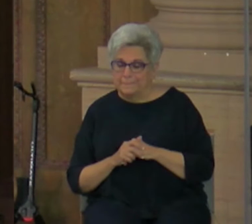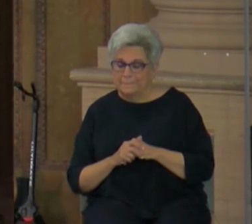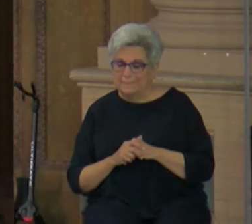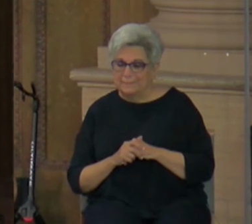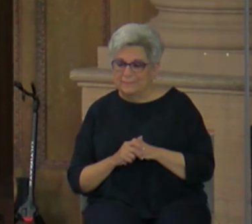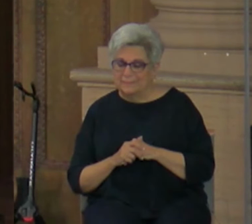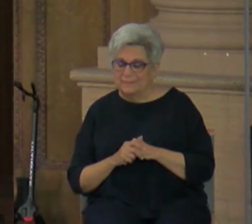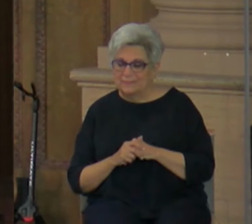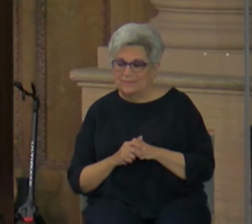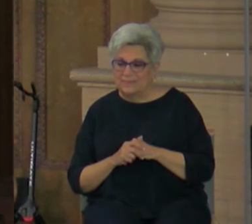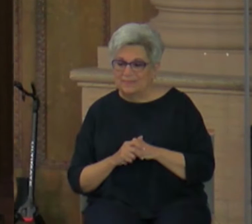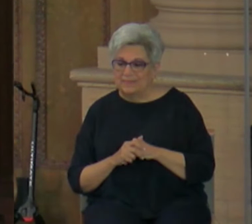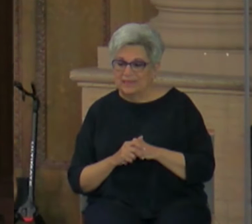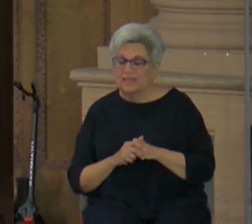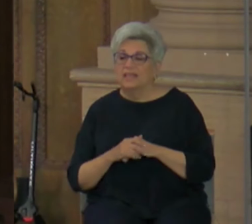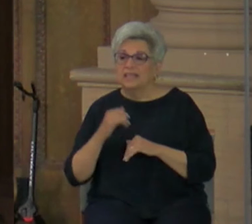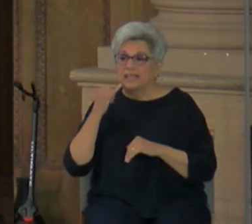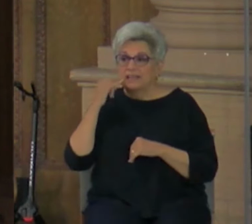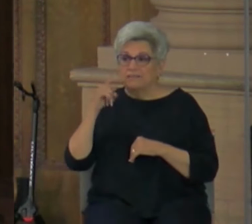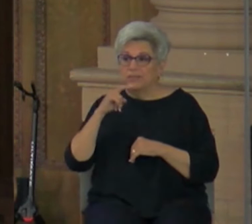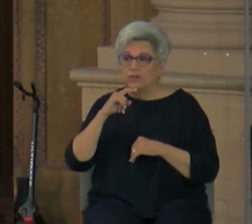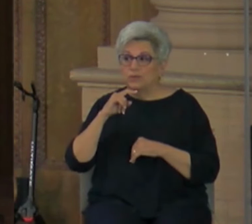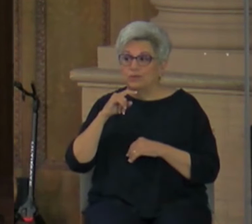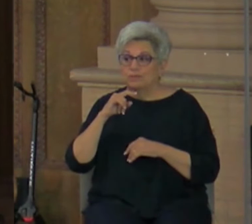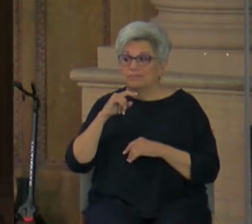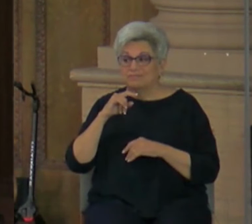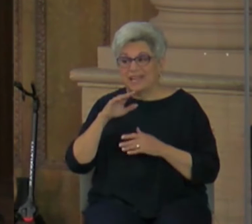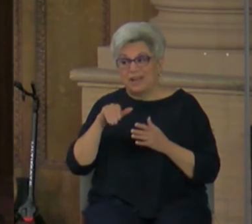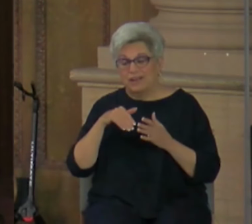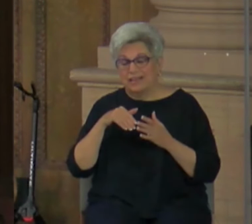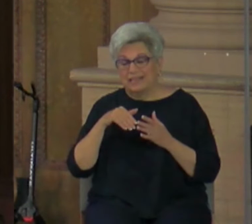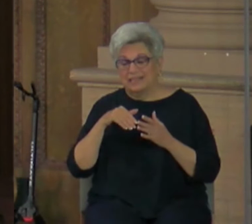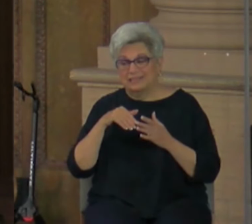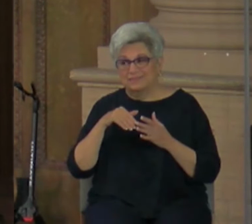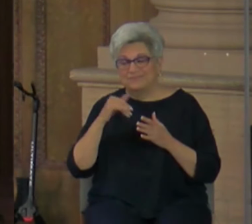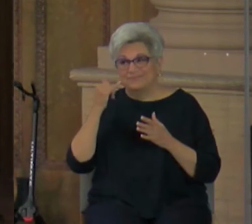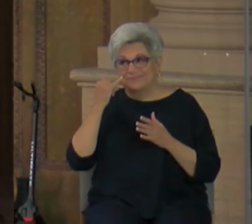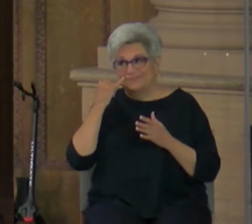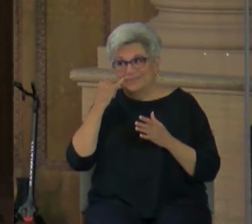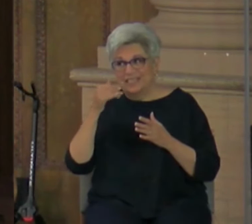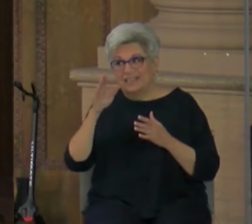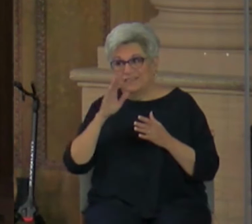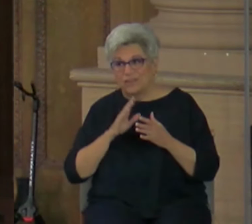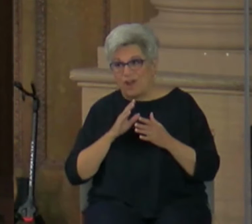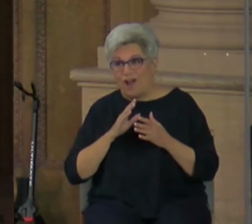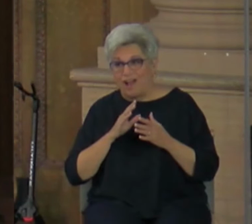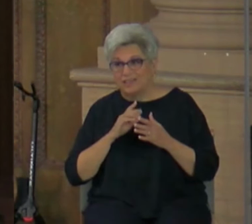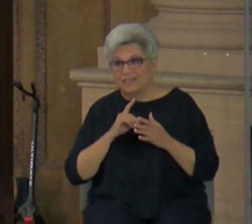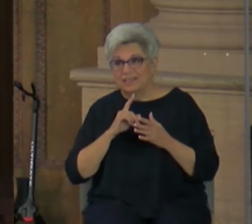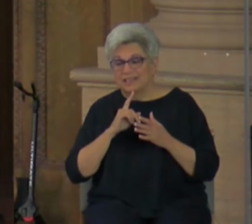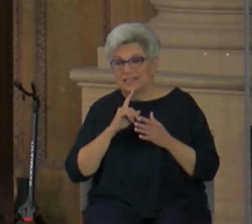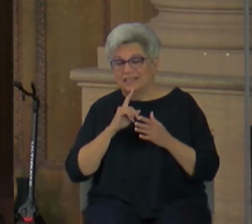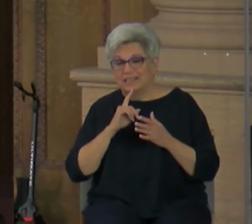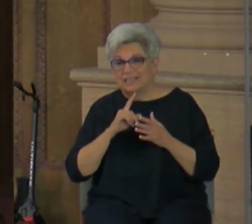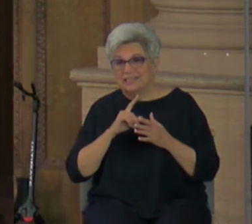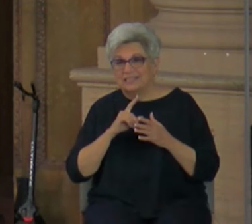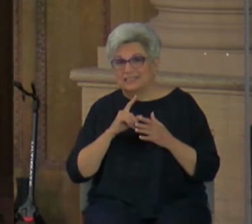And when you're the one that the storm is for, rather than the one that the storm is against, you have an awful lot to hope in.